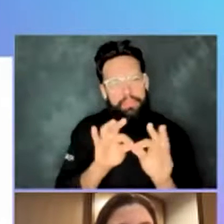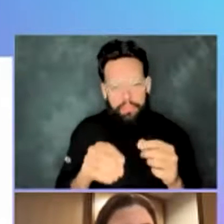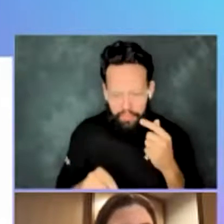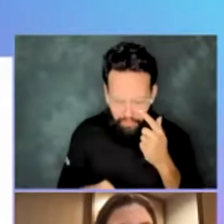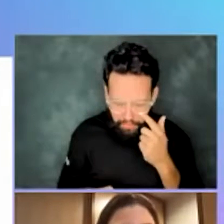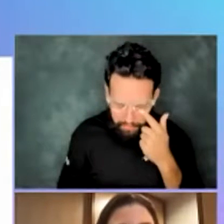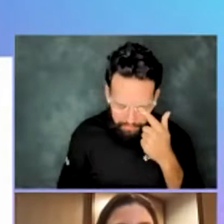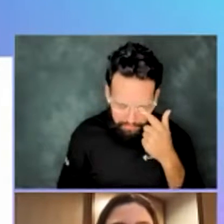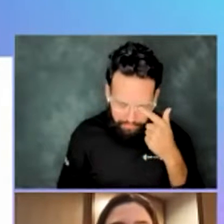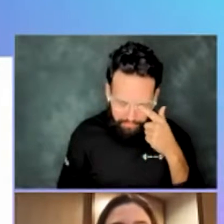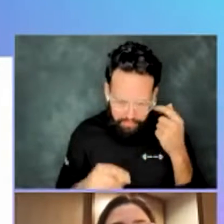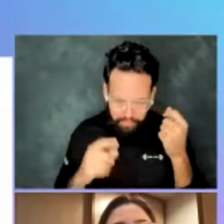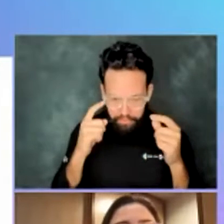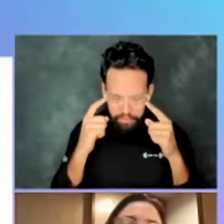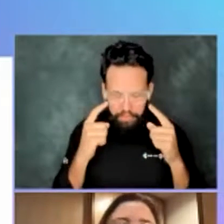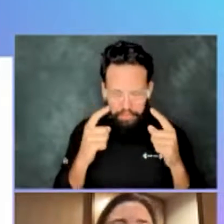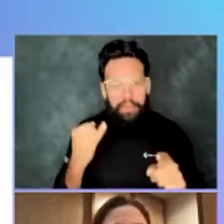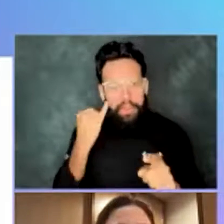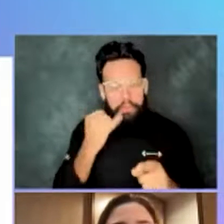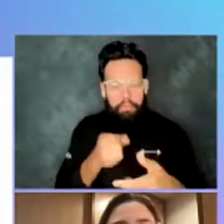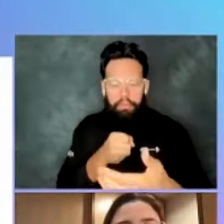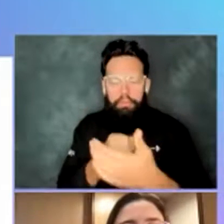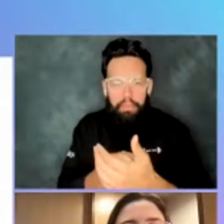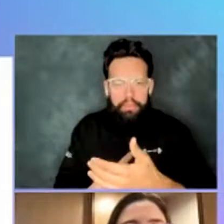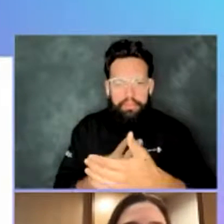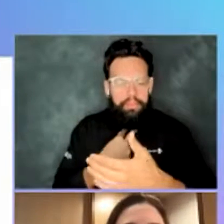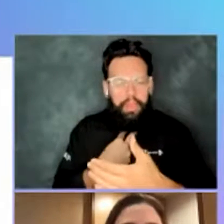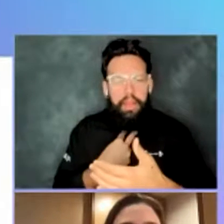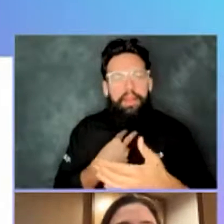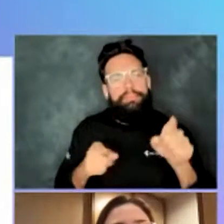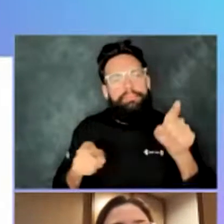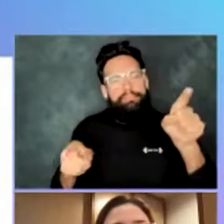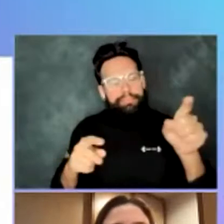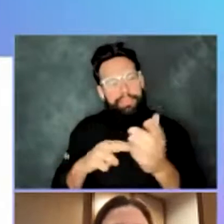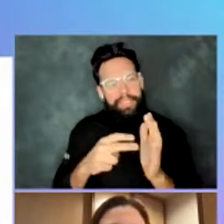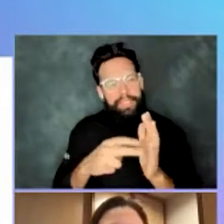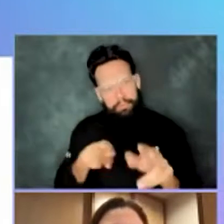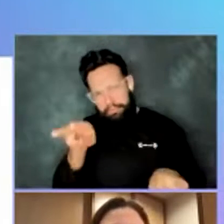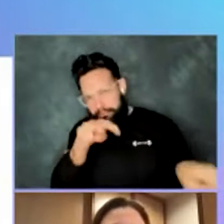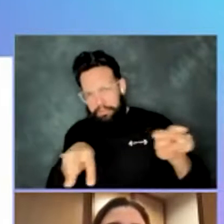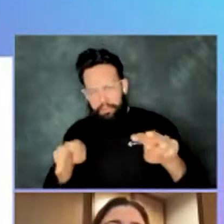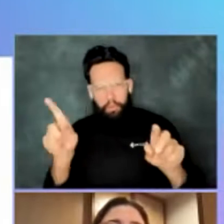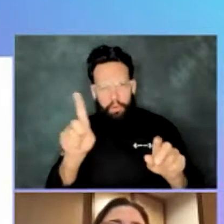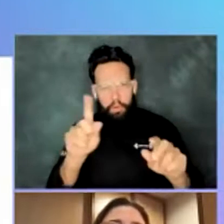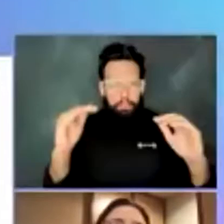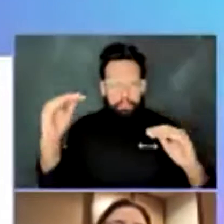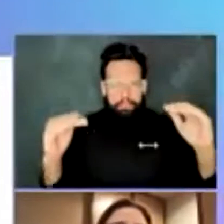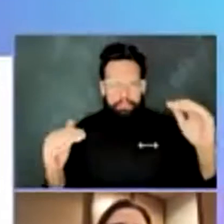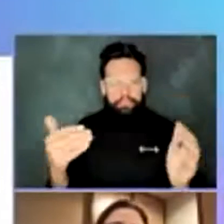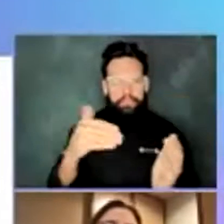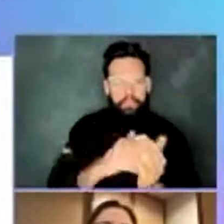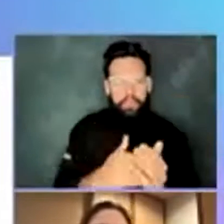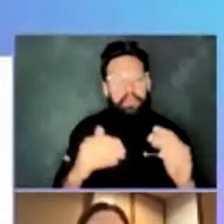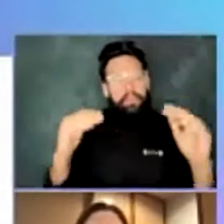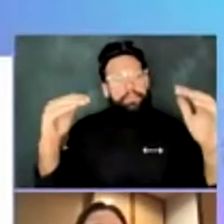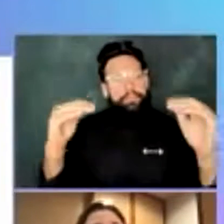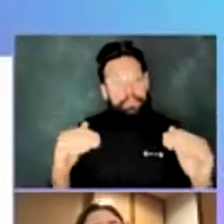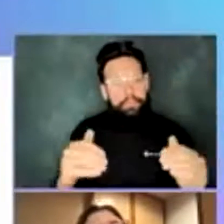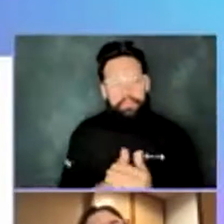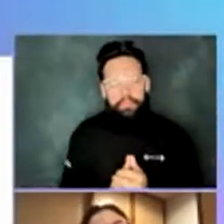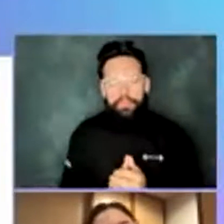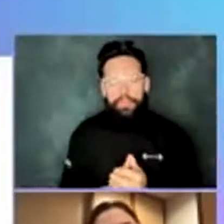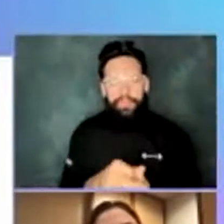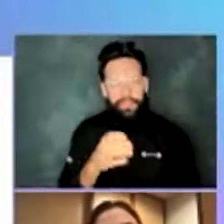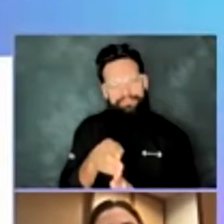of balance, essentially. All right, now we can go to carrot and stick. So as you do balance your top-down and